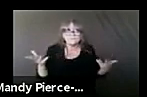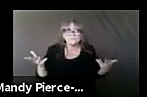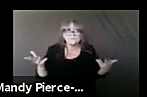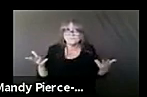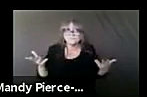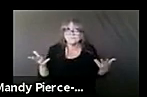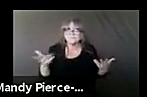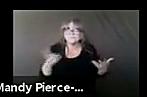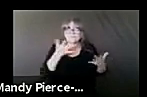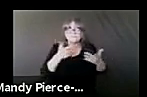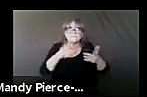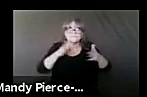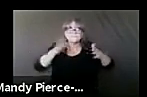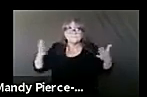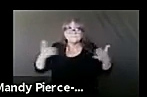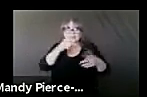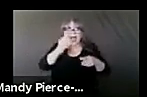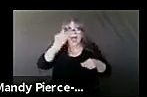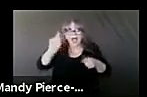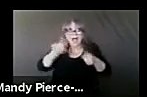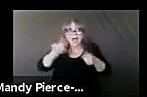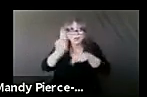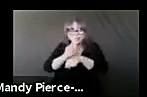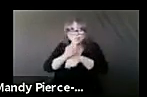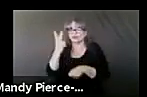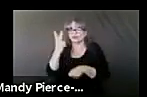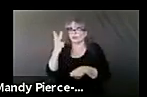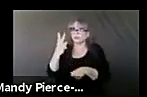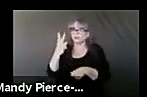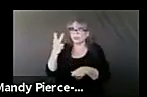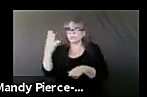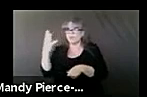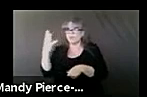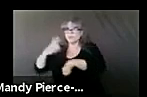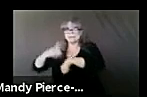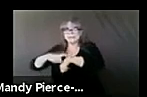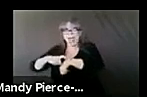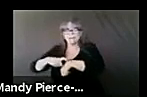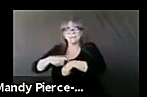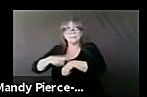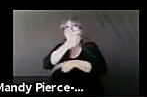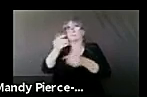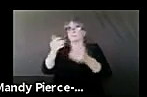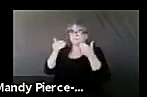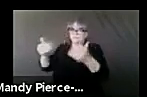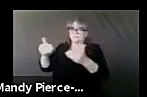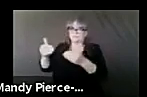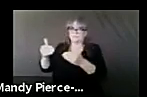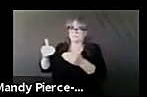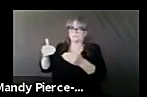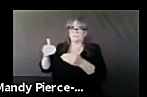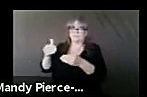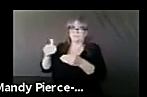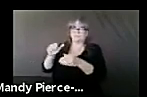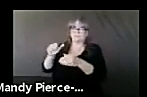is enough for us to enact that trigger. When it comes to, for